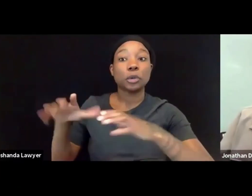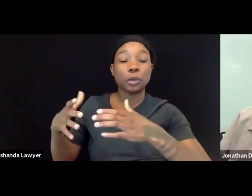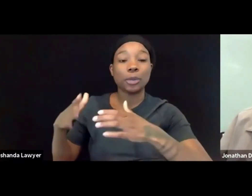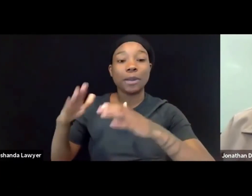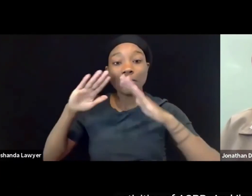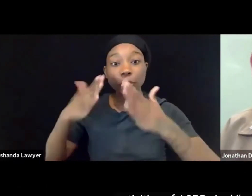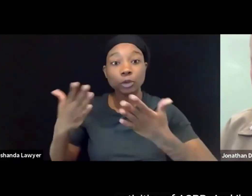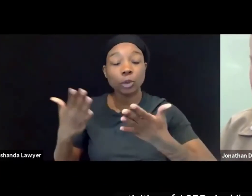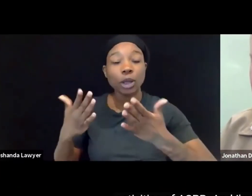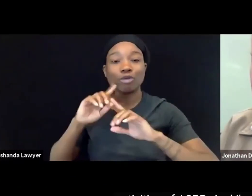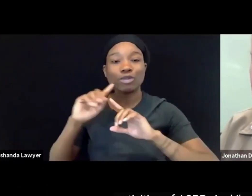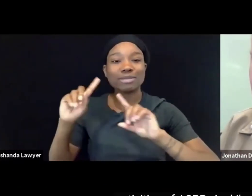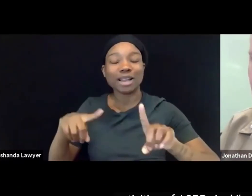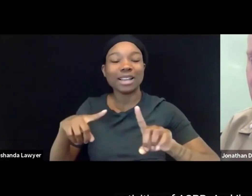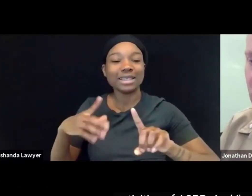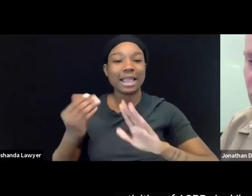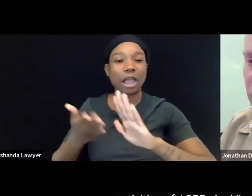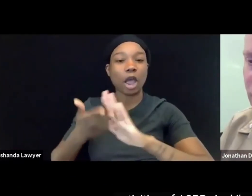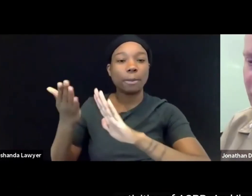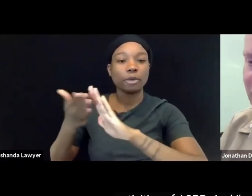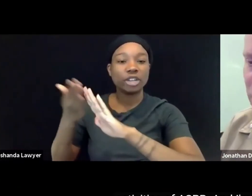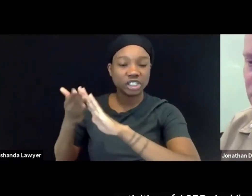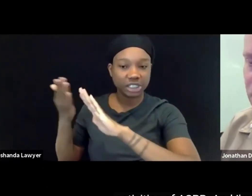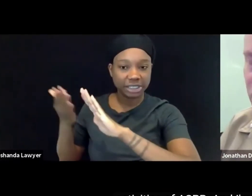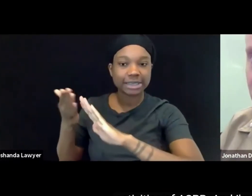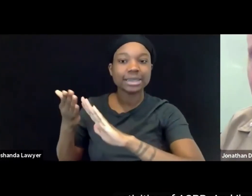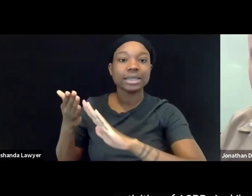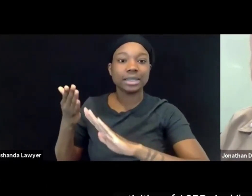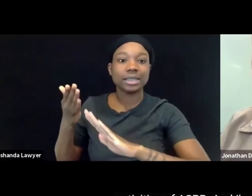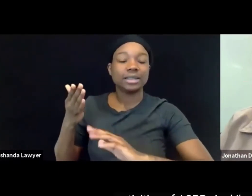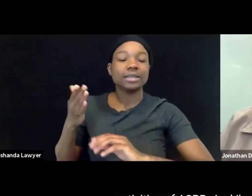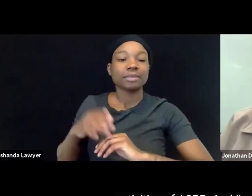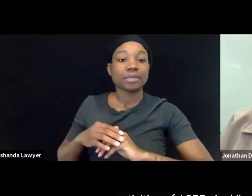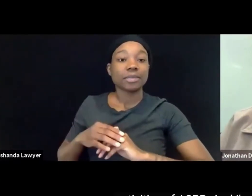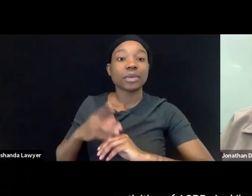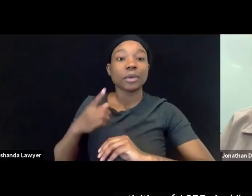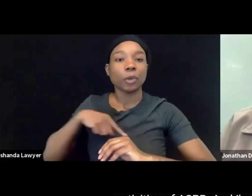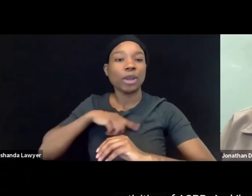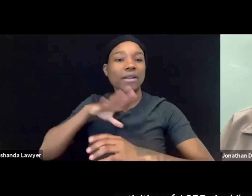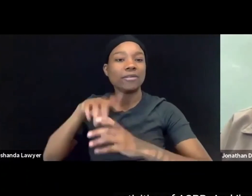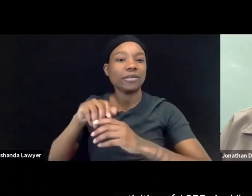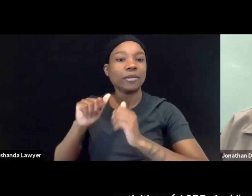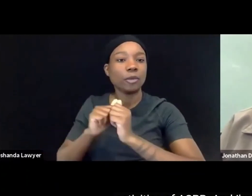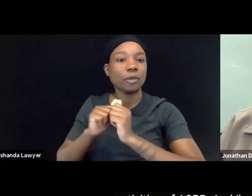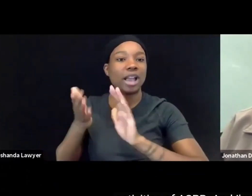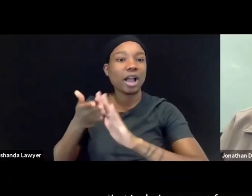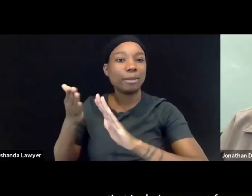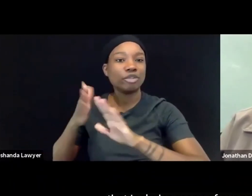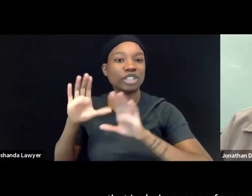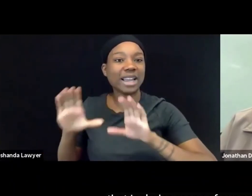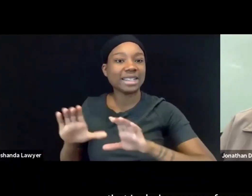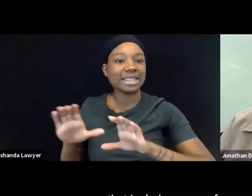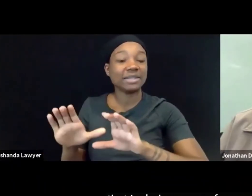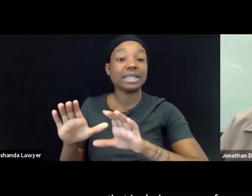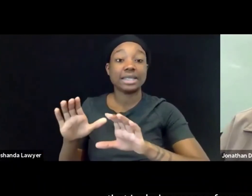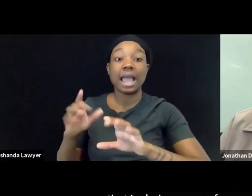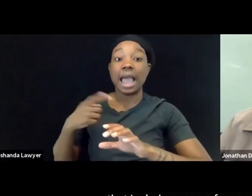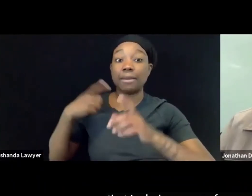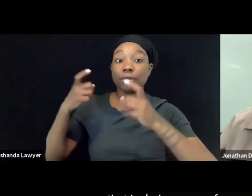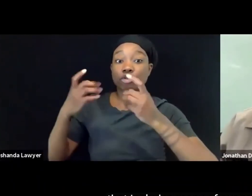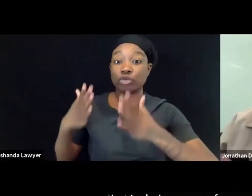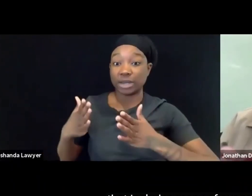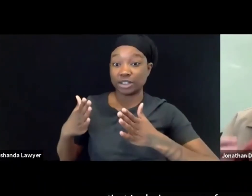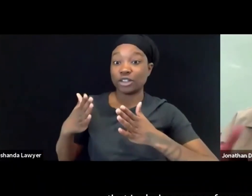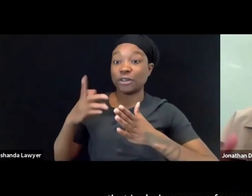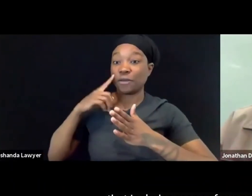sort of operational activities of ASPR. And I'm the director of the division that includes many of